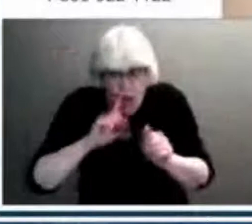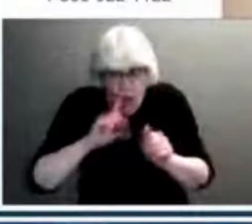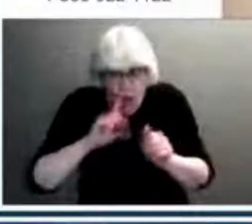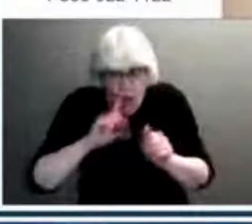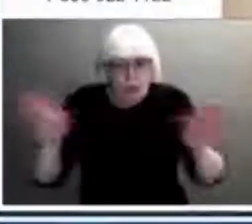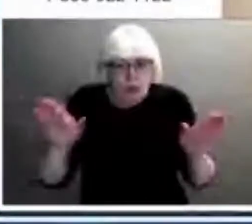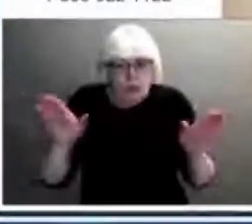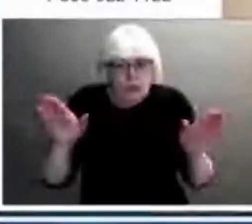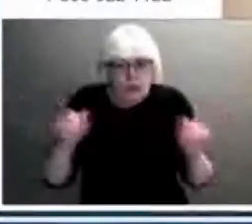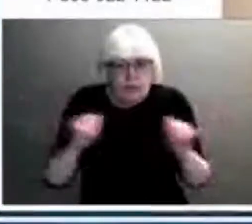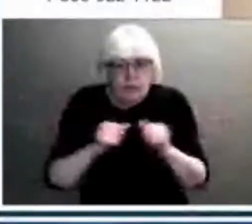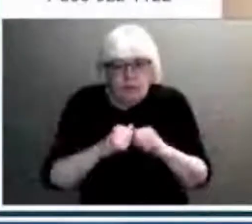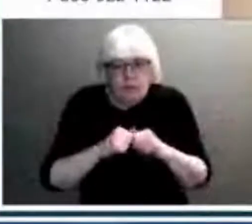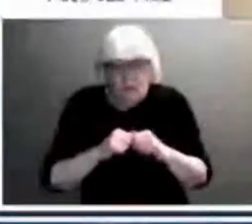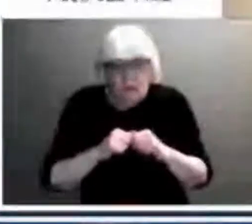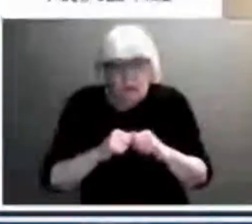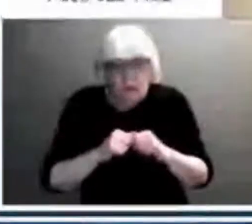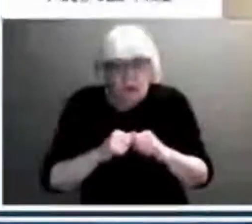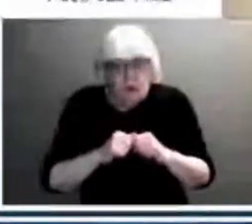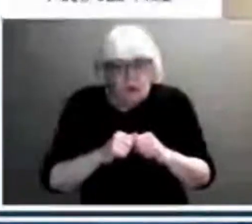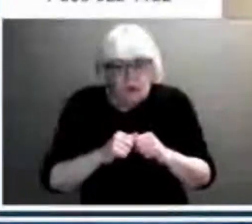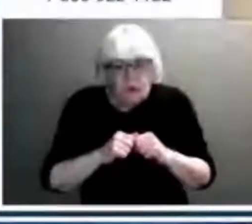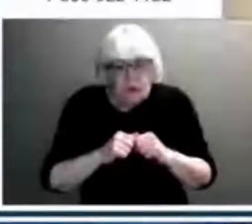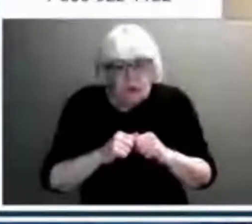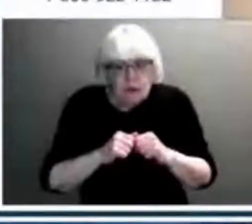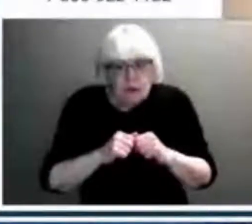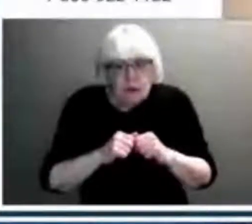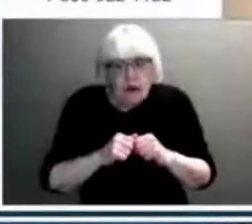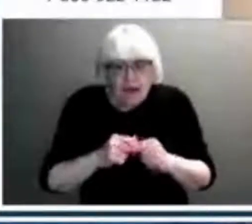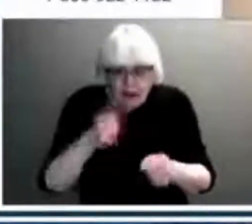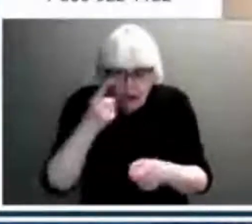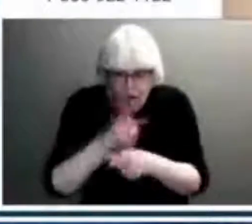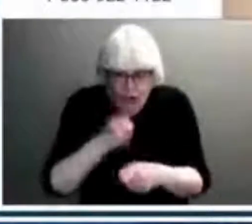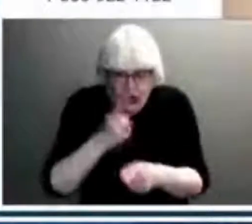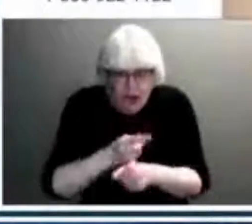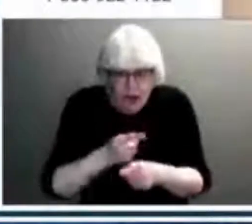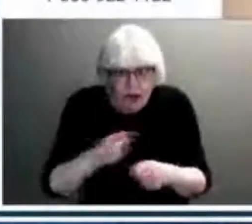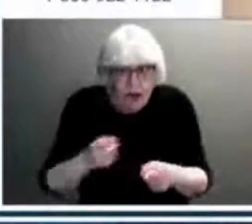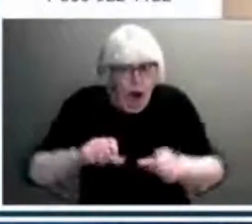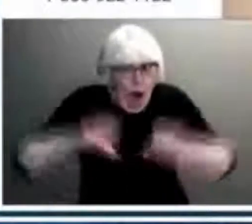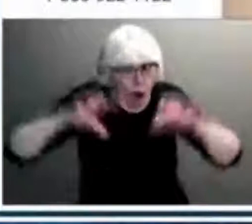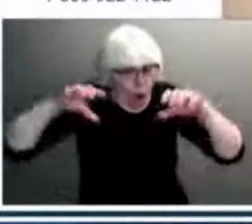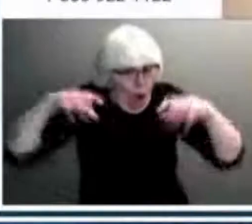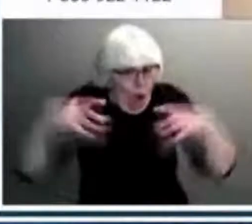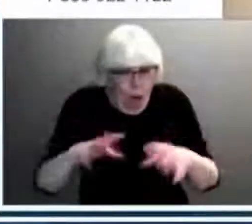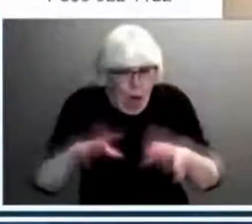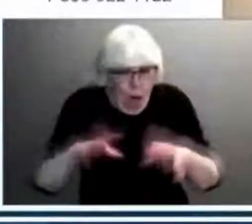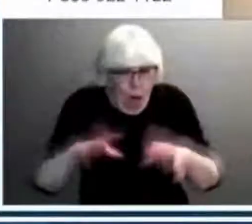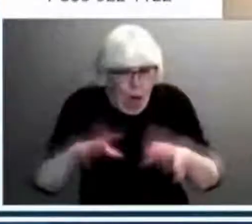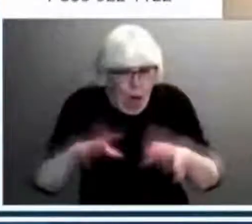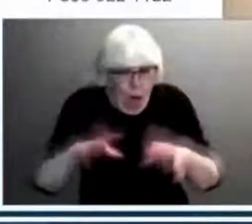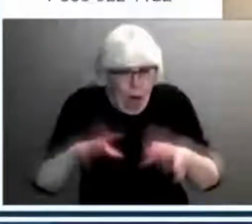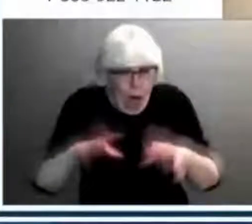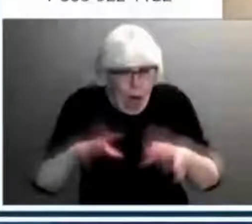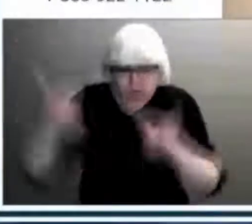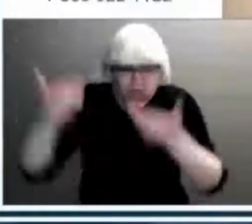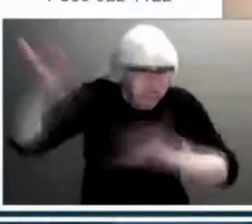That's correct. I mean, unless we get a much more robust supply, but if we're going through our current testing streams